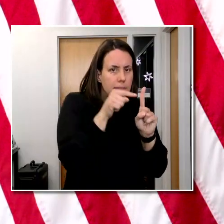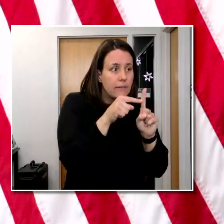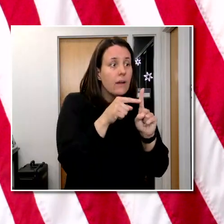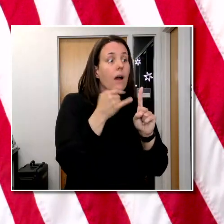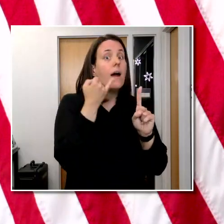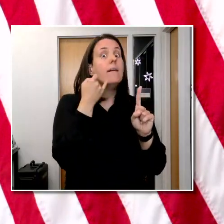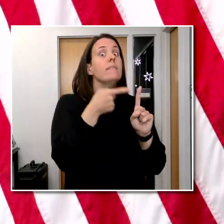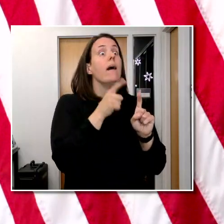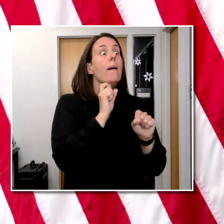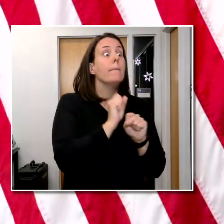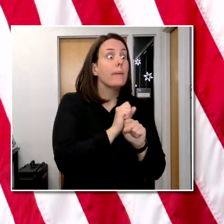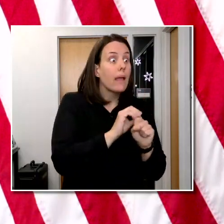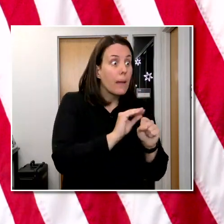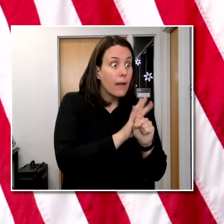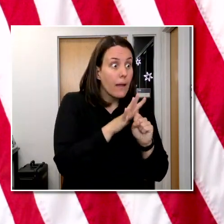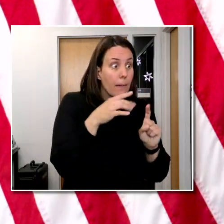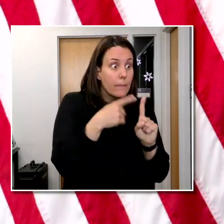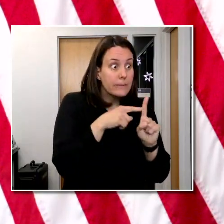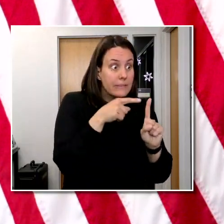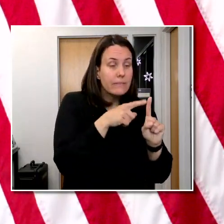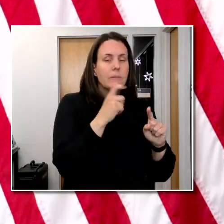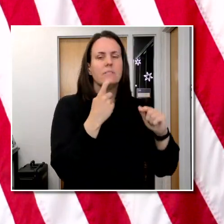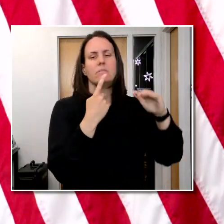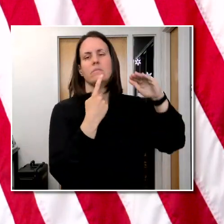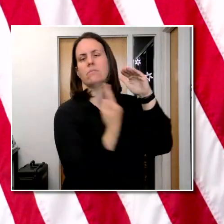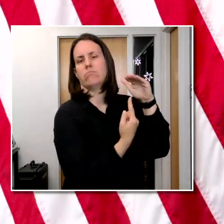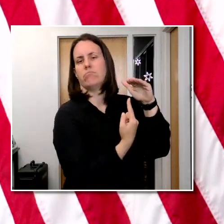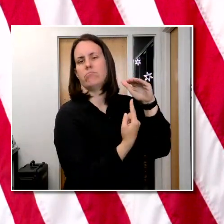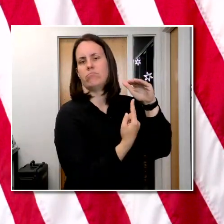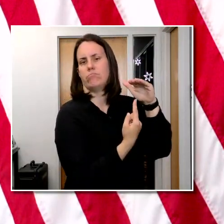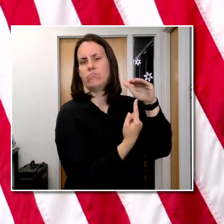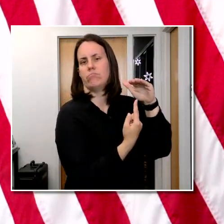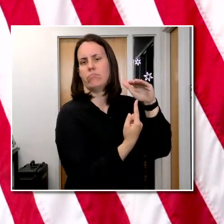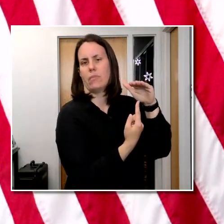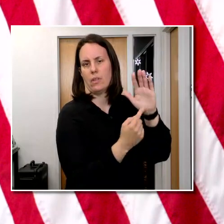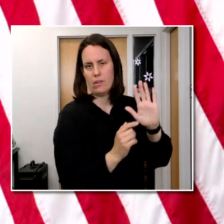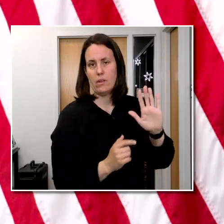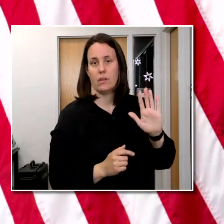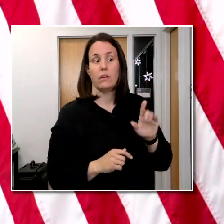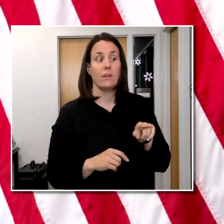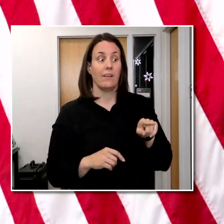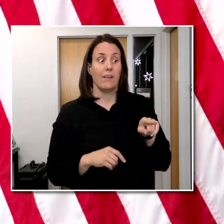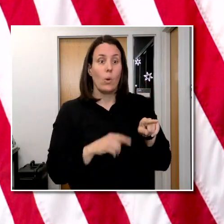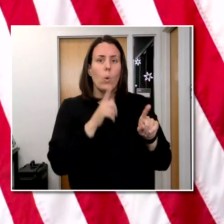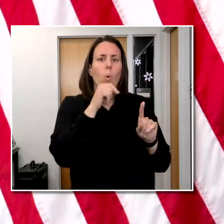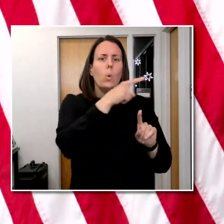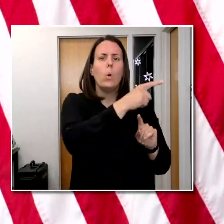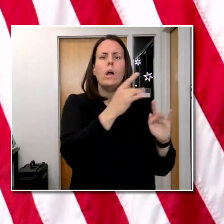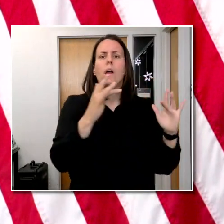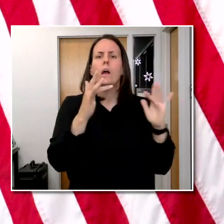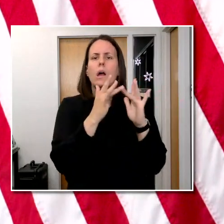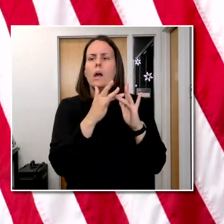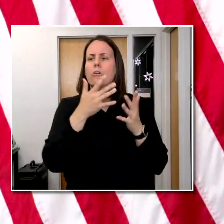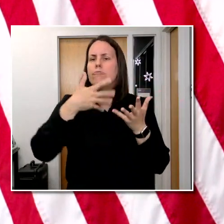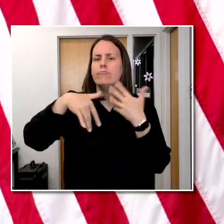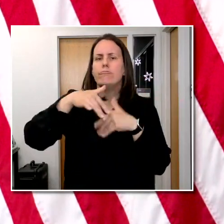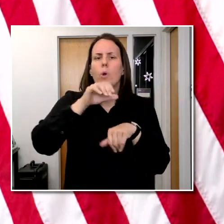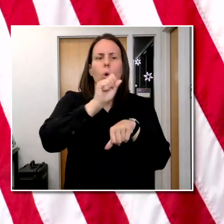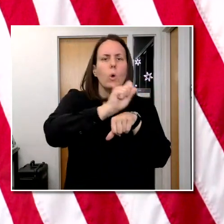are isolated and that their contacts who may be about to become ill are quarantined. And